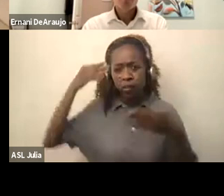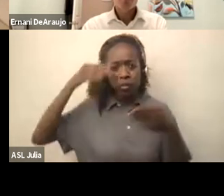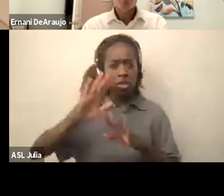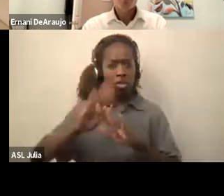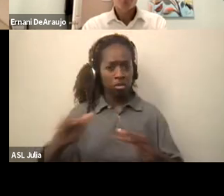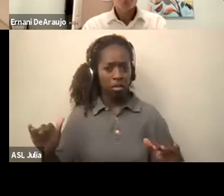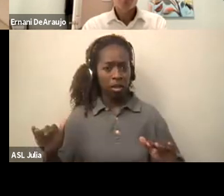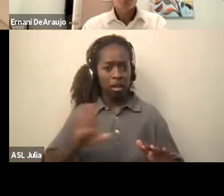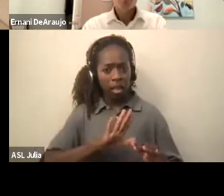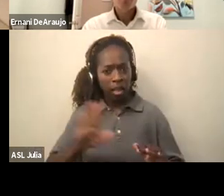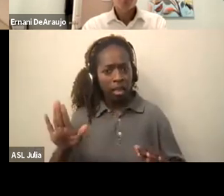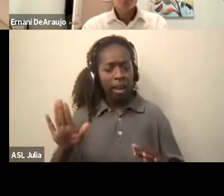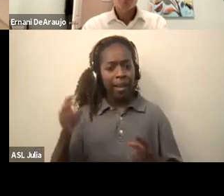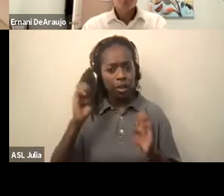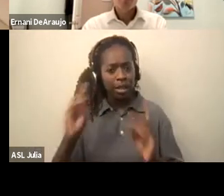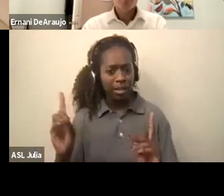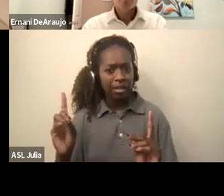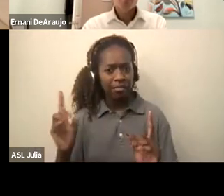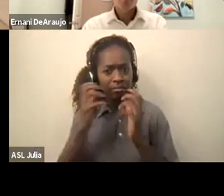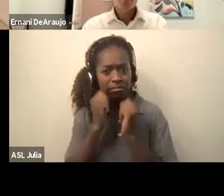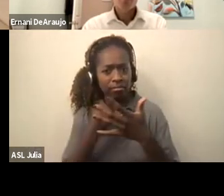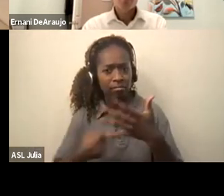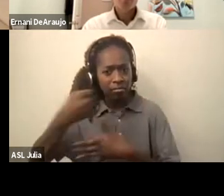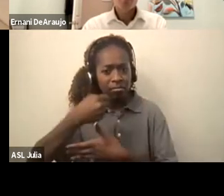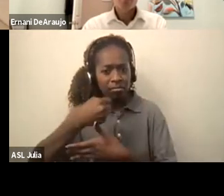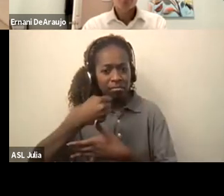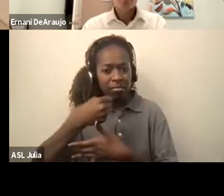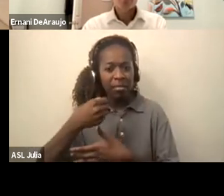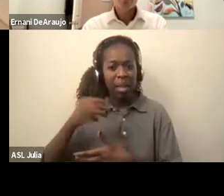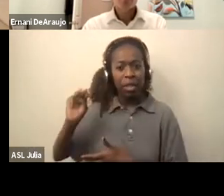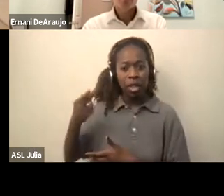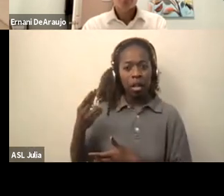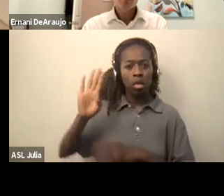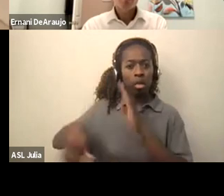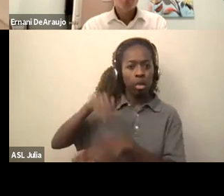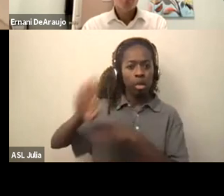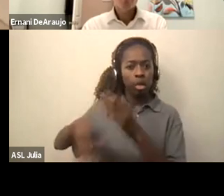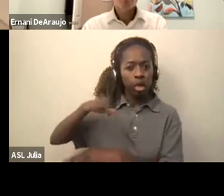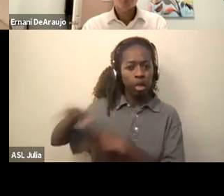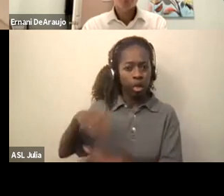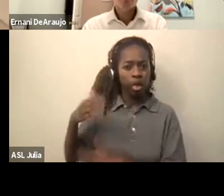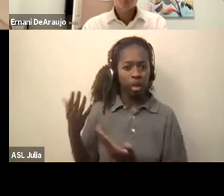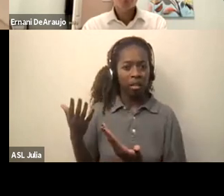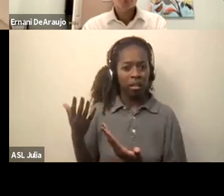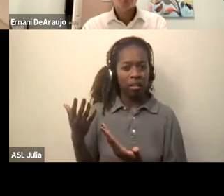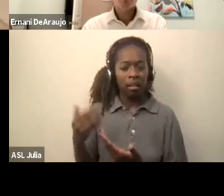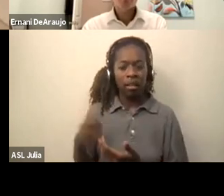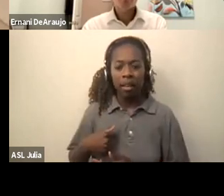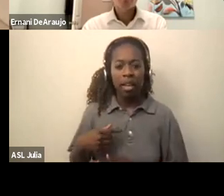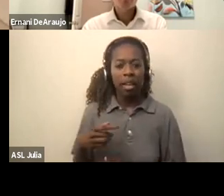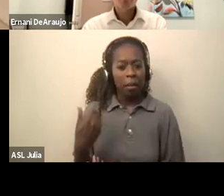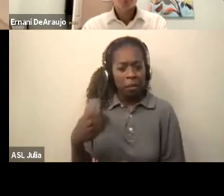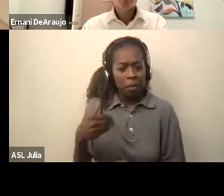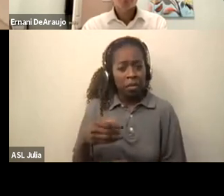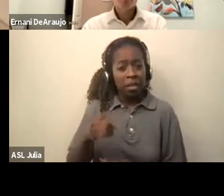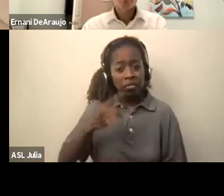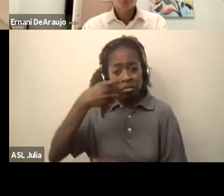aligning with the institution of the mission hill school tends towards silencing many victims and protects the abuser from accountability tremendous harm has occurred and